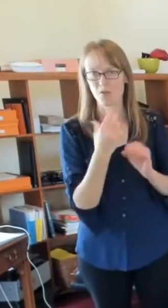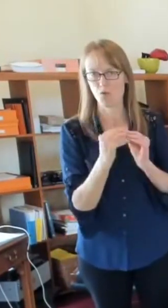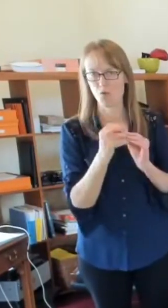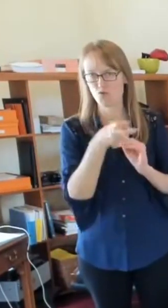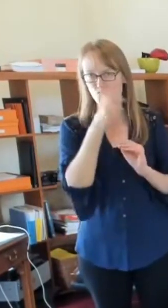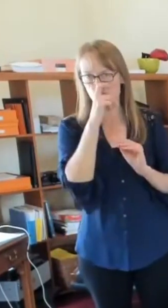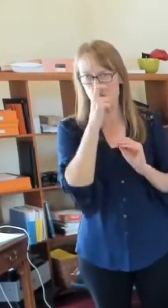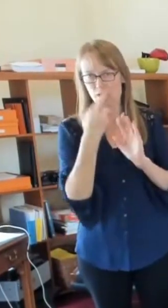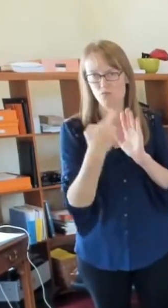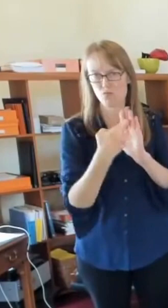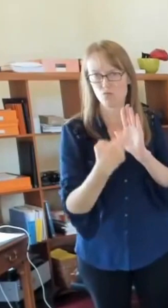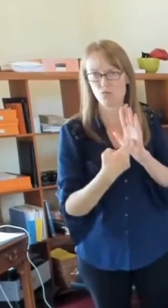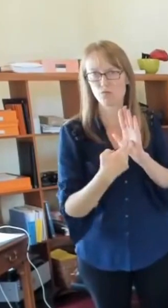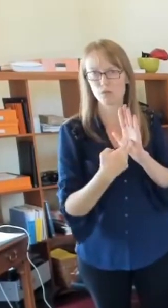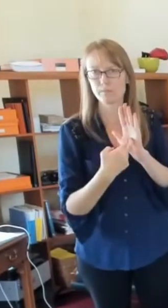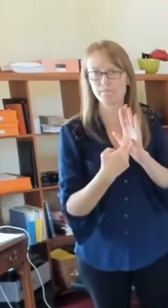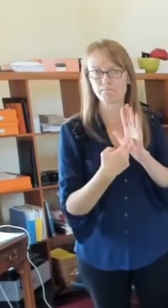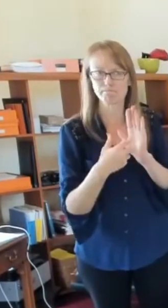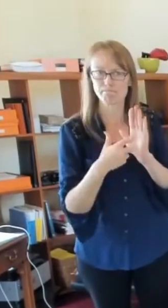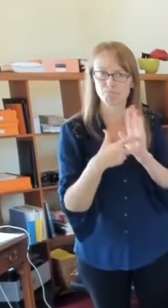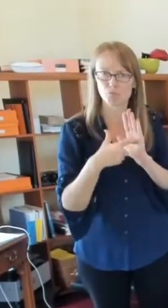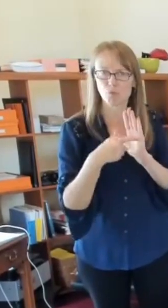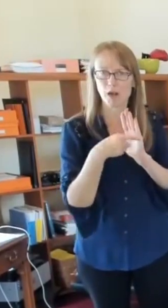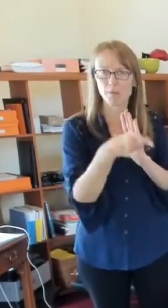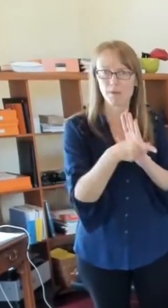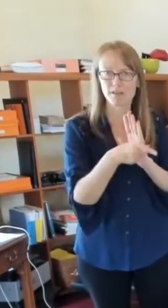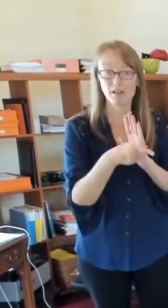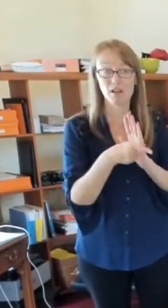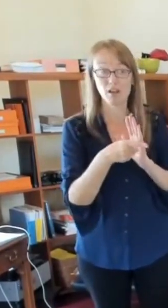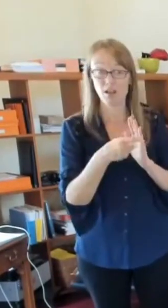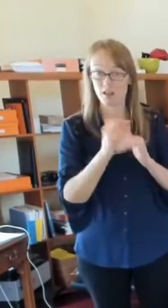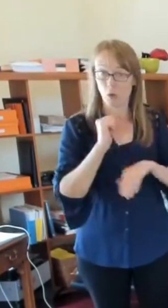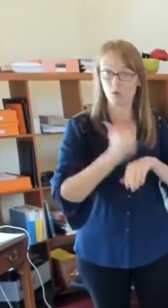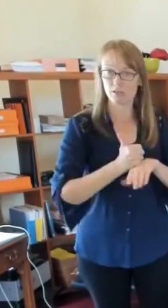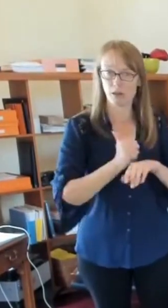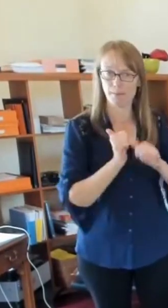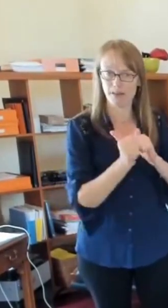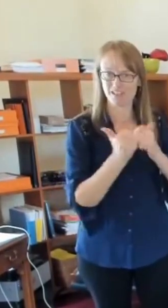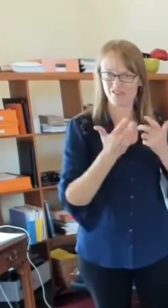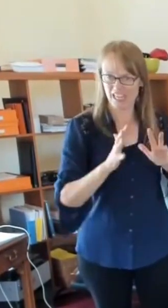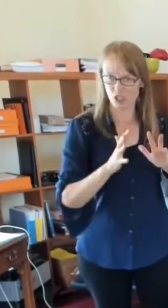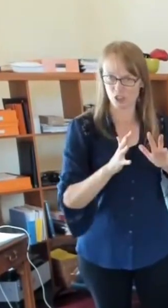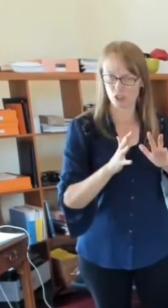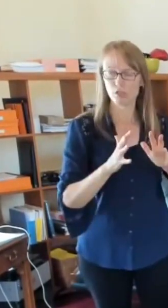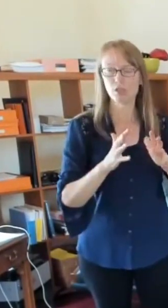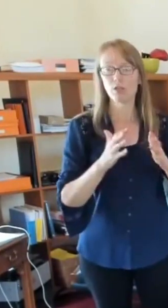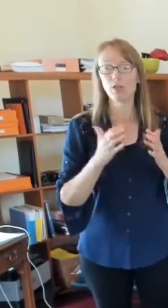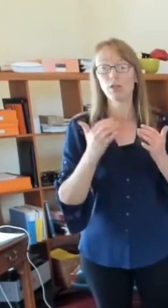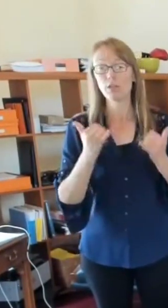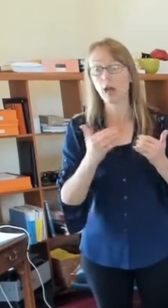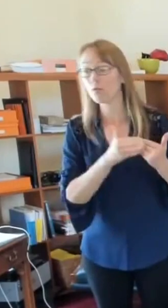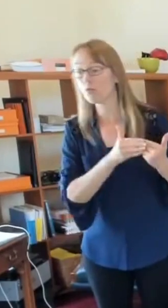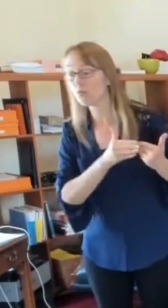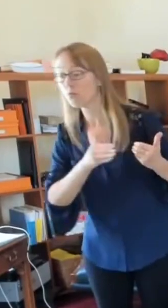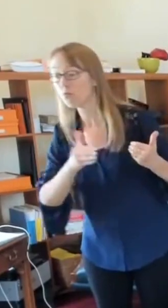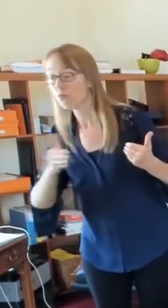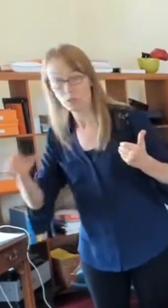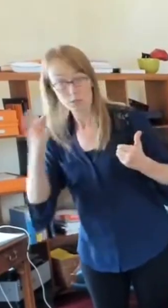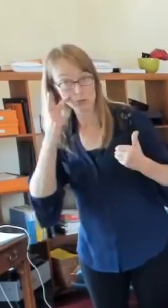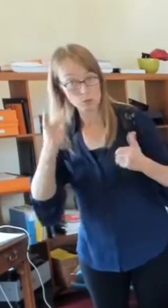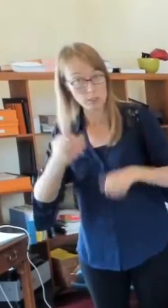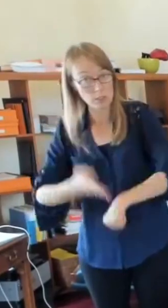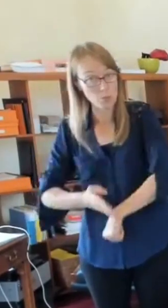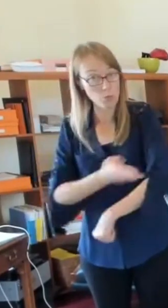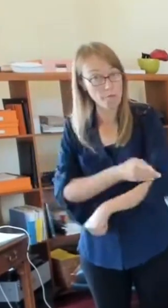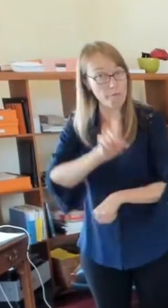That went into effect about, I think it has not been 2 weeks yet. So as you know, the incubation